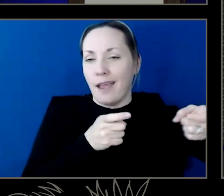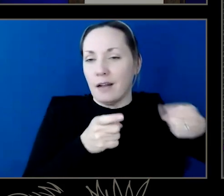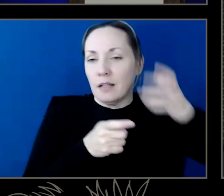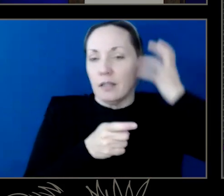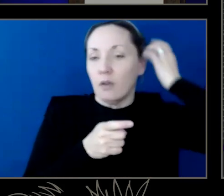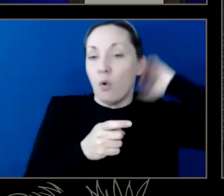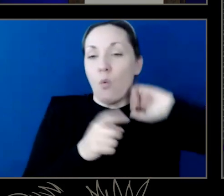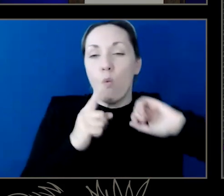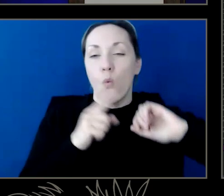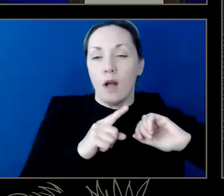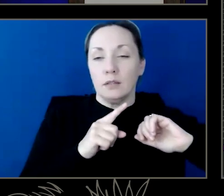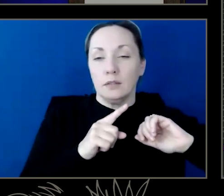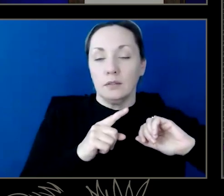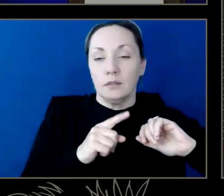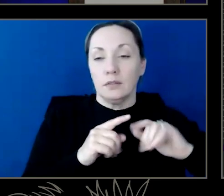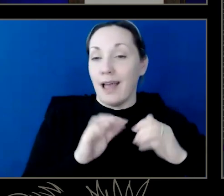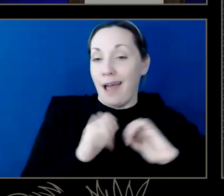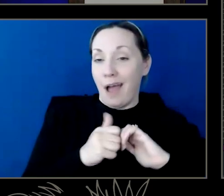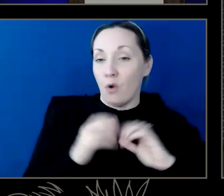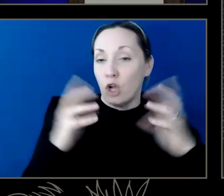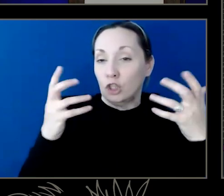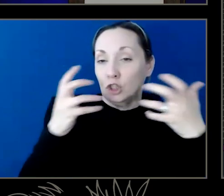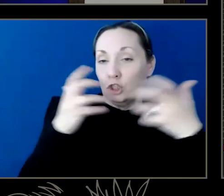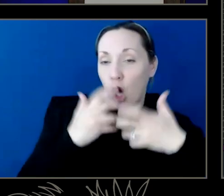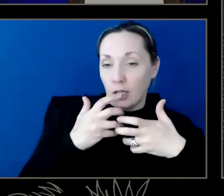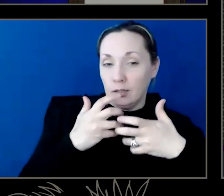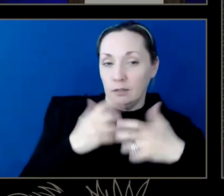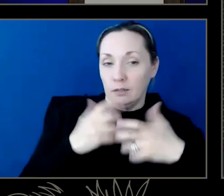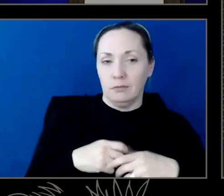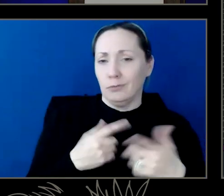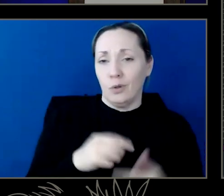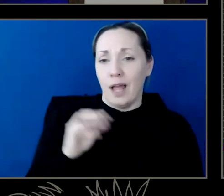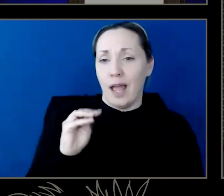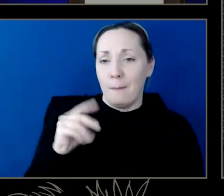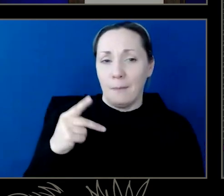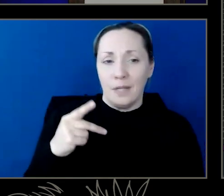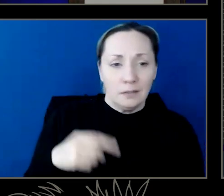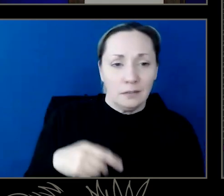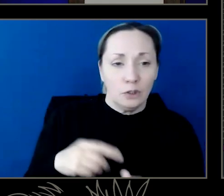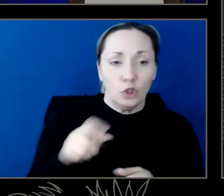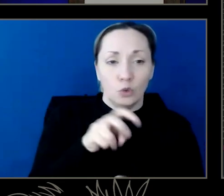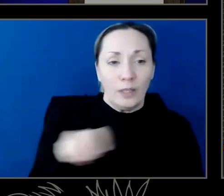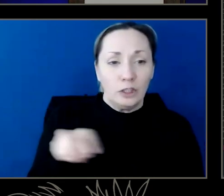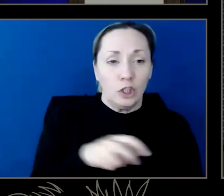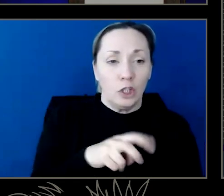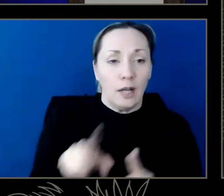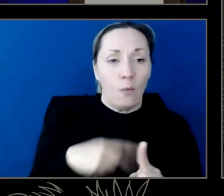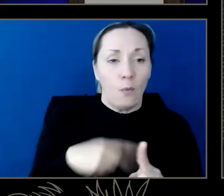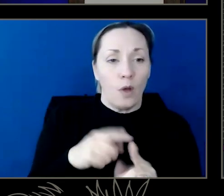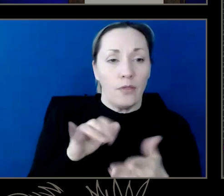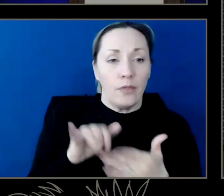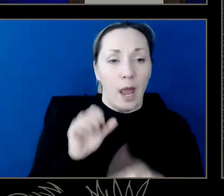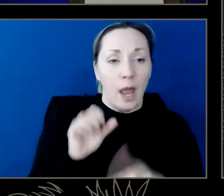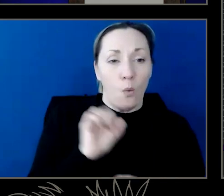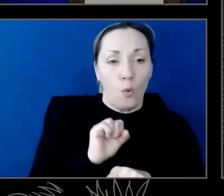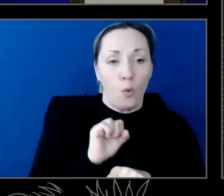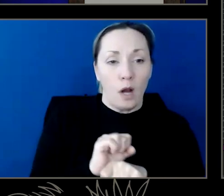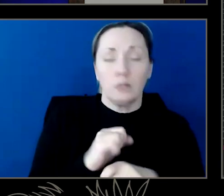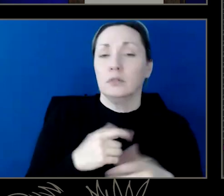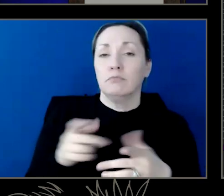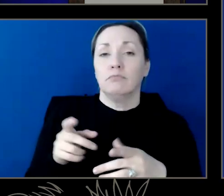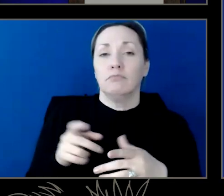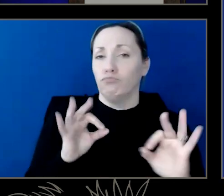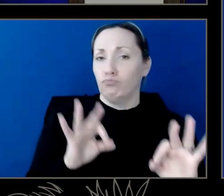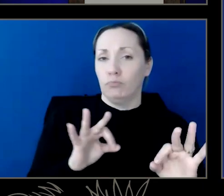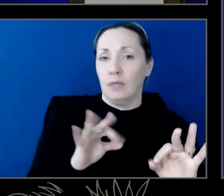is actually styling our dark mode. All we're doing is targeting the input switcher, and when that works, we give it the style. And then we can go back to